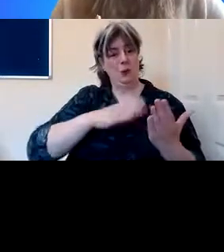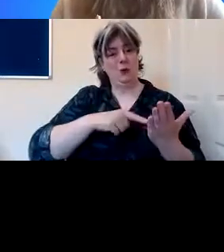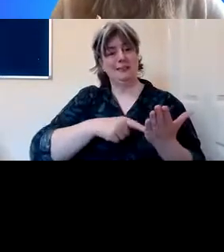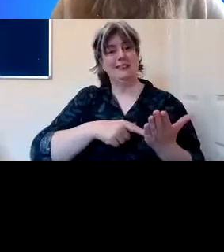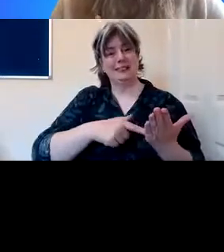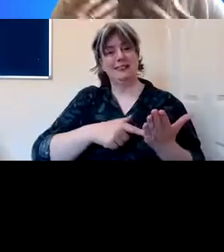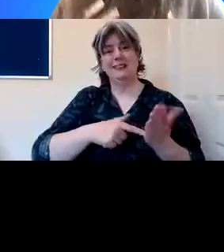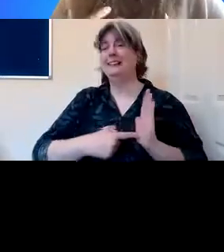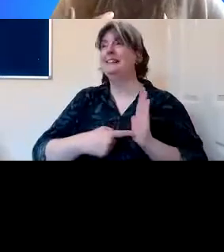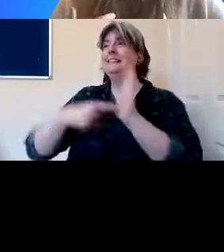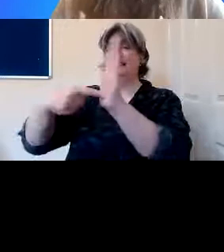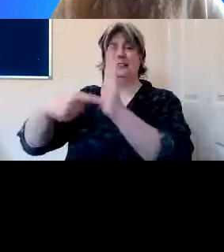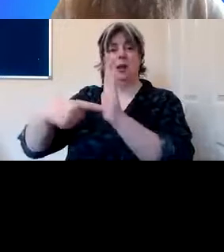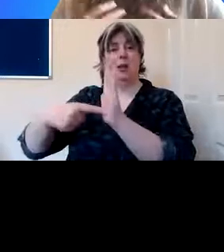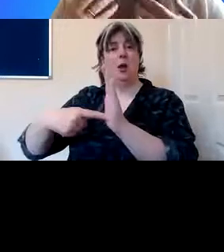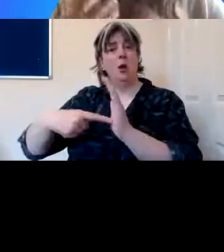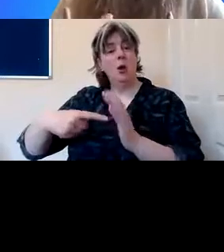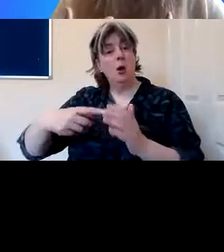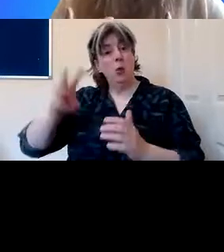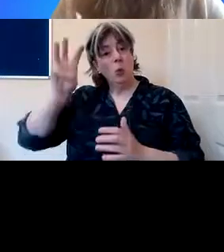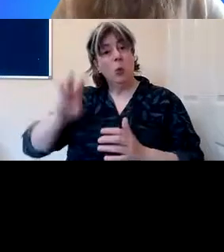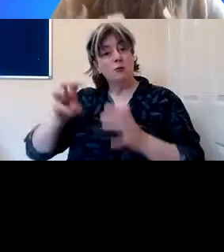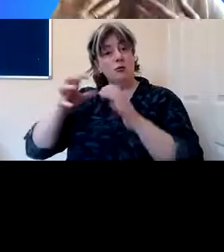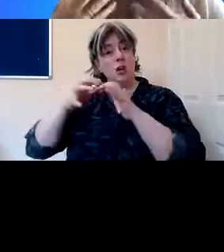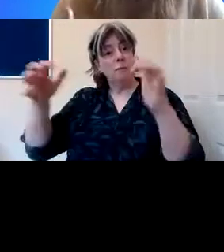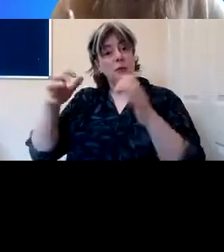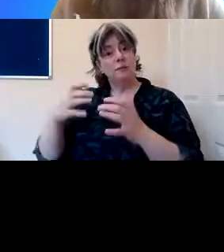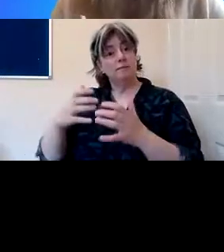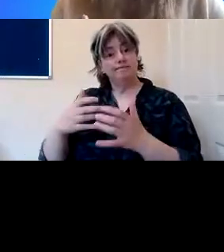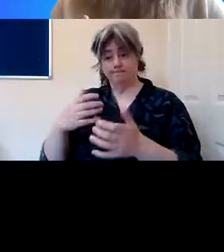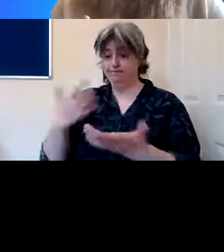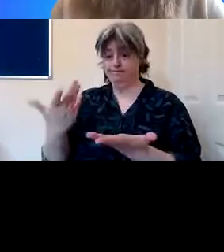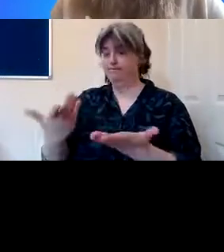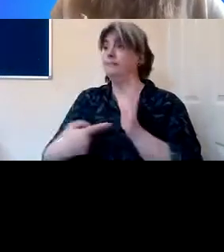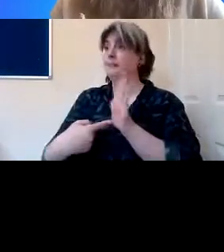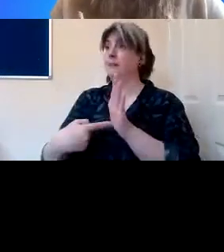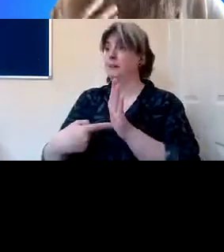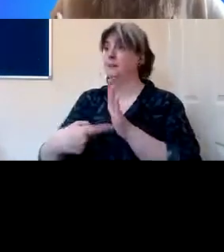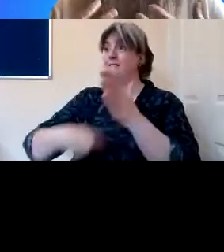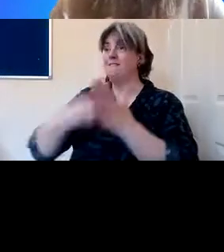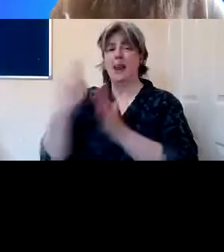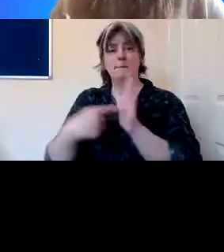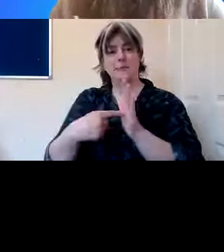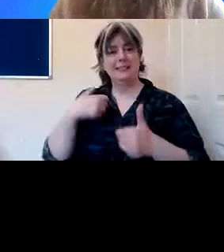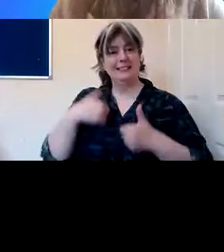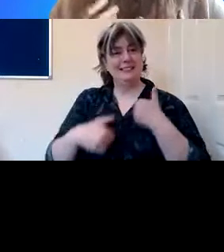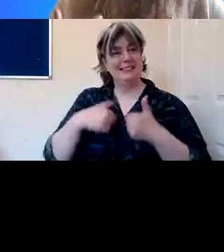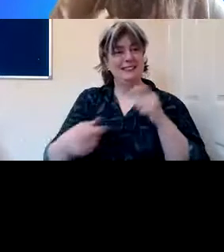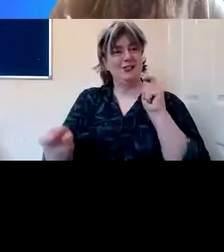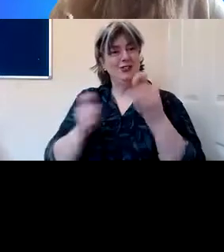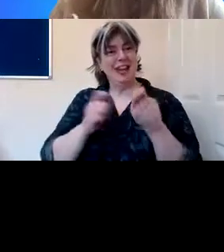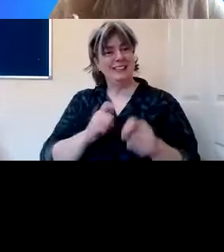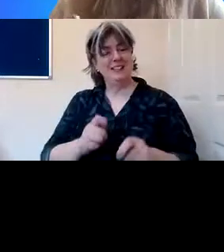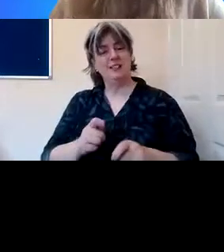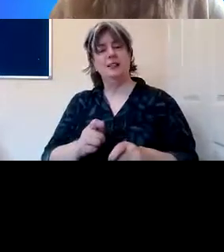to develop it, and we're excited about it. We're excited about change. We want to work alongside you